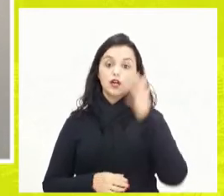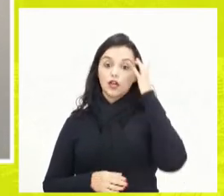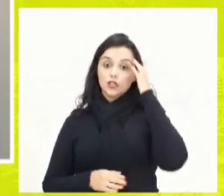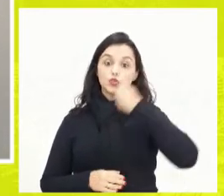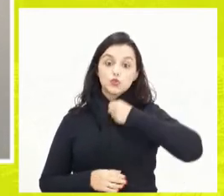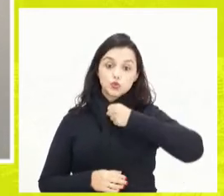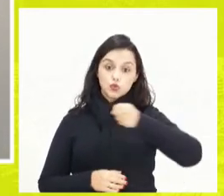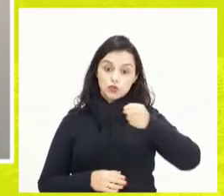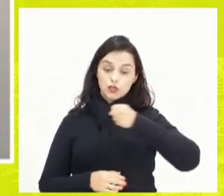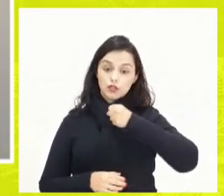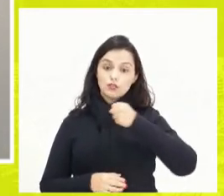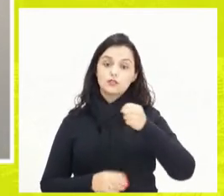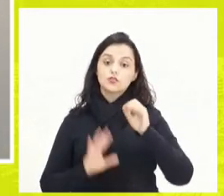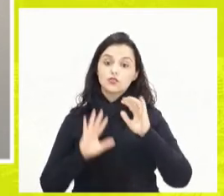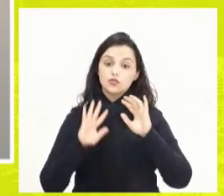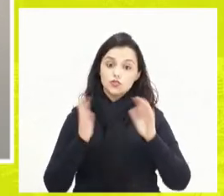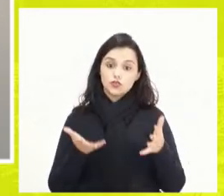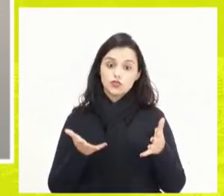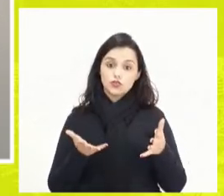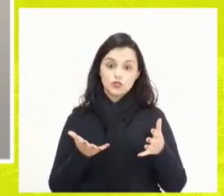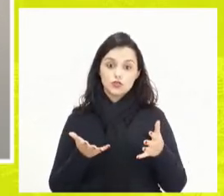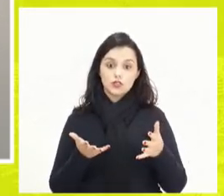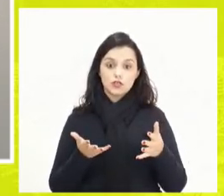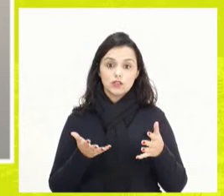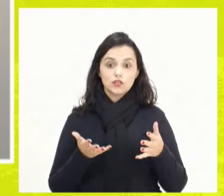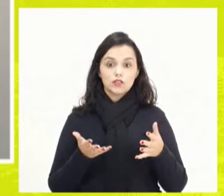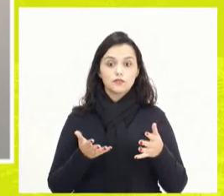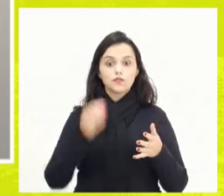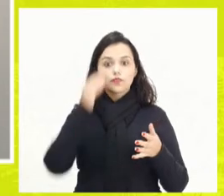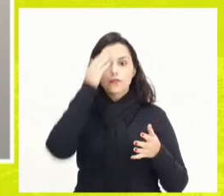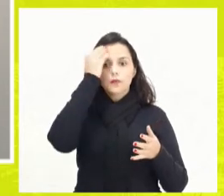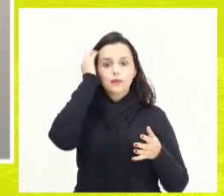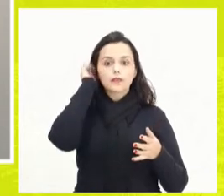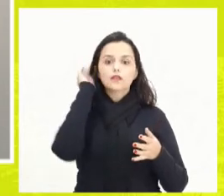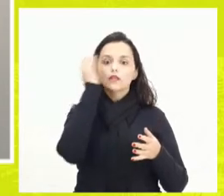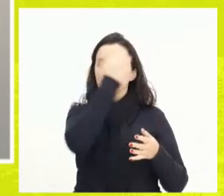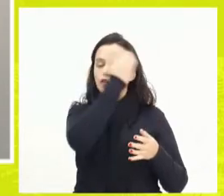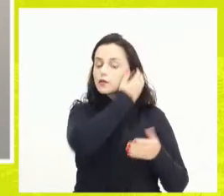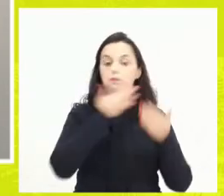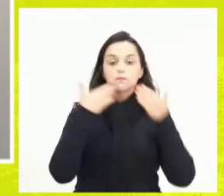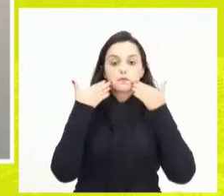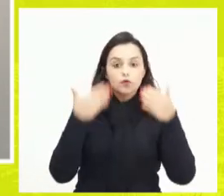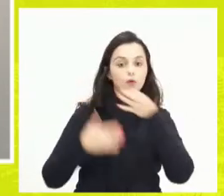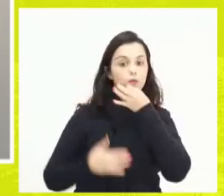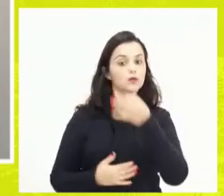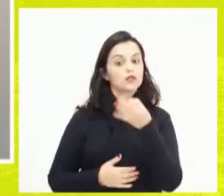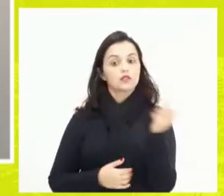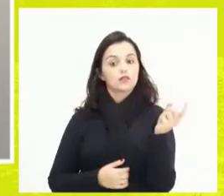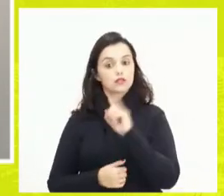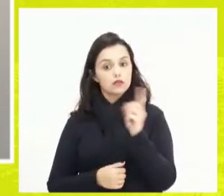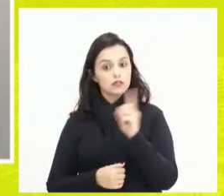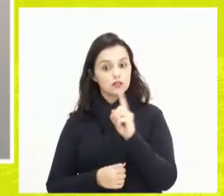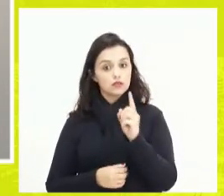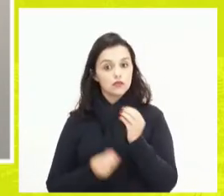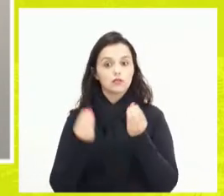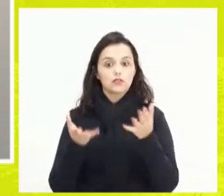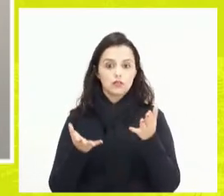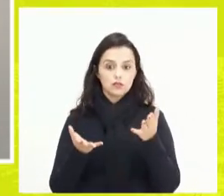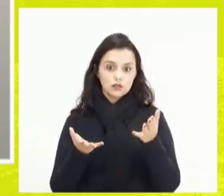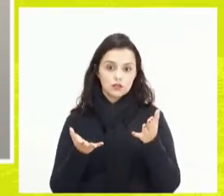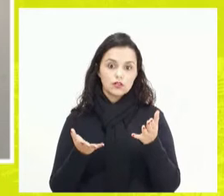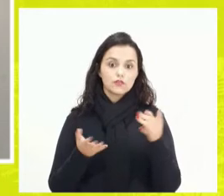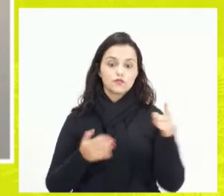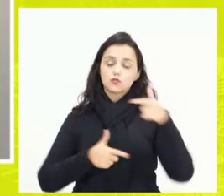you already set your side apart from many things you have to be uh unbiased you cannot